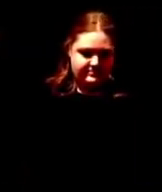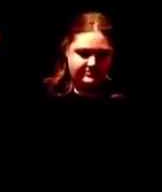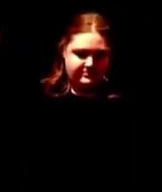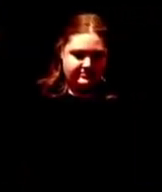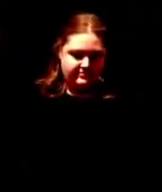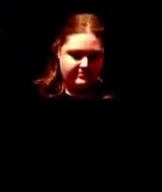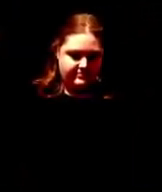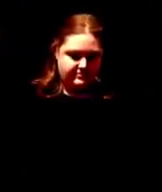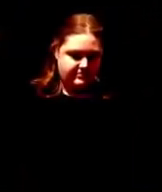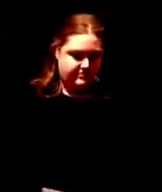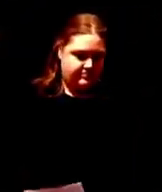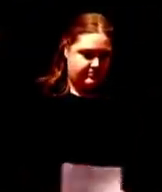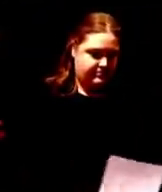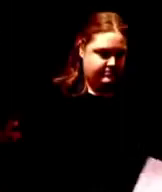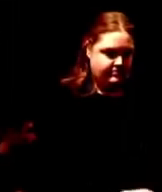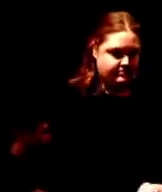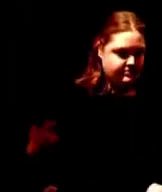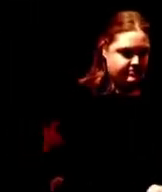all have our diplomas now.